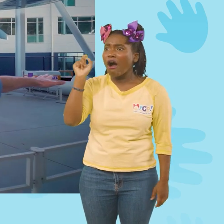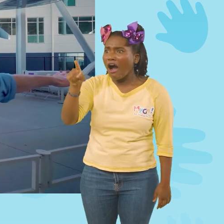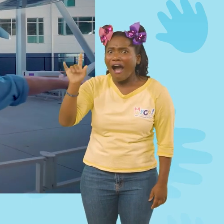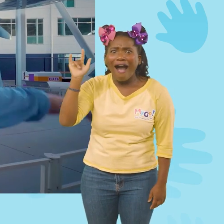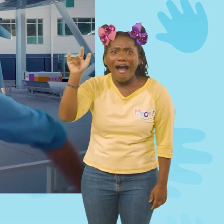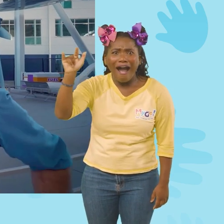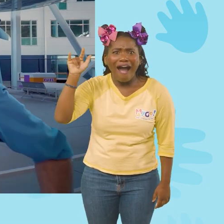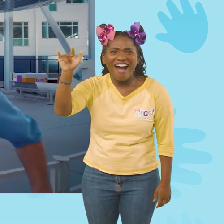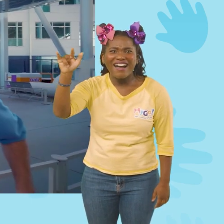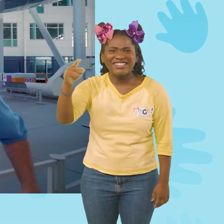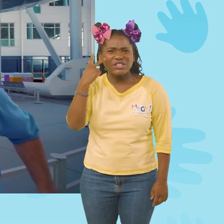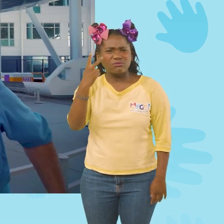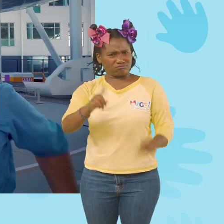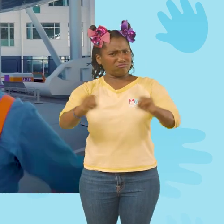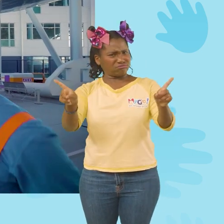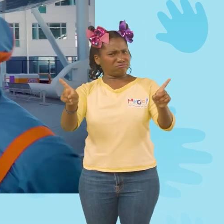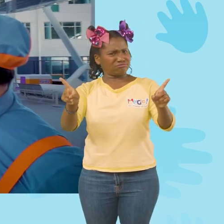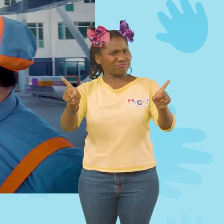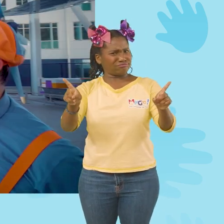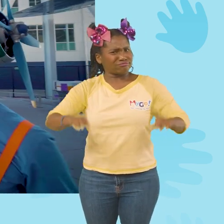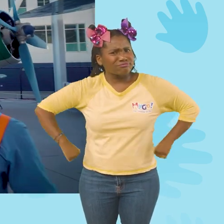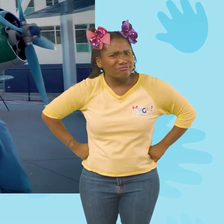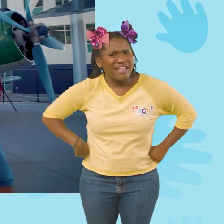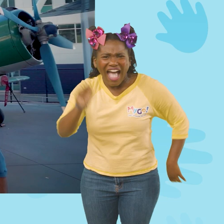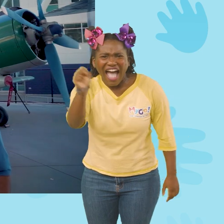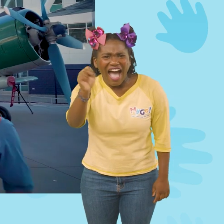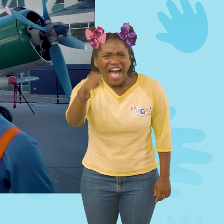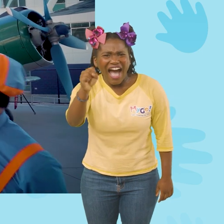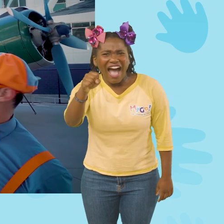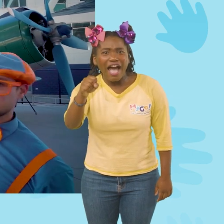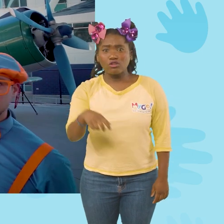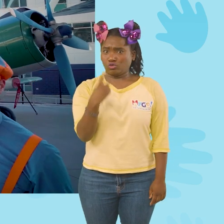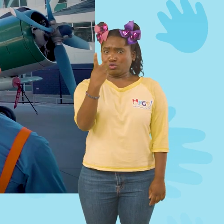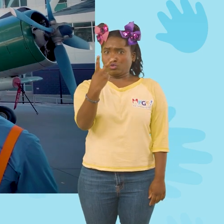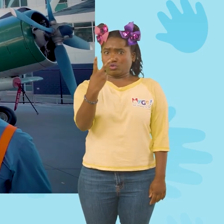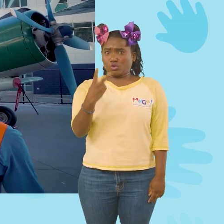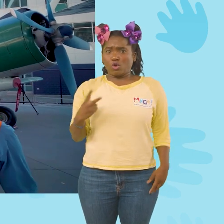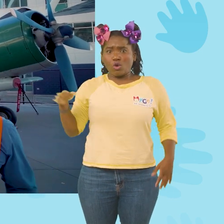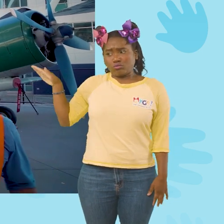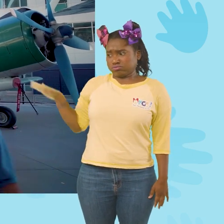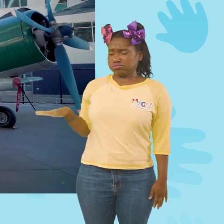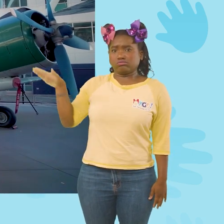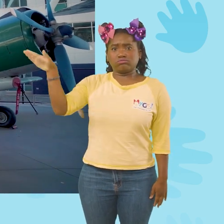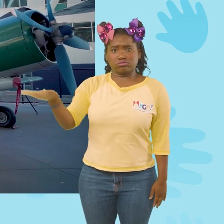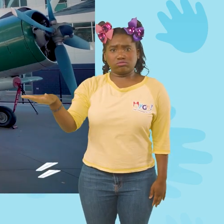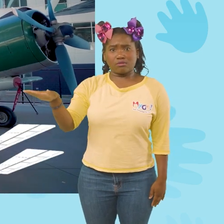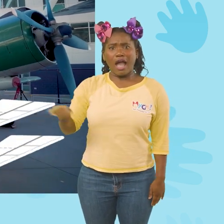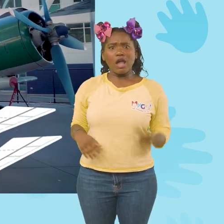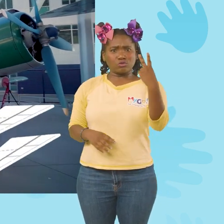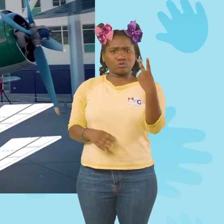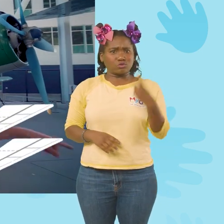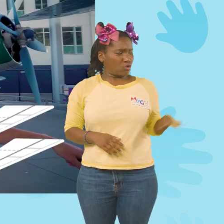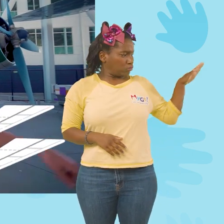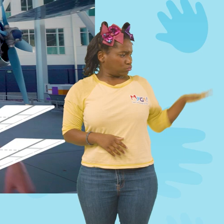this airplane! Do you see something different with it? Yeah! There's two wings over here! And there's